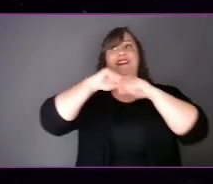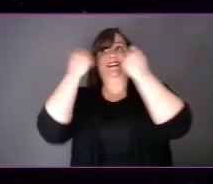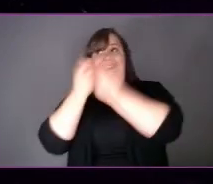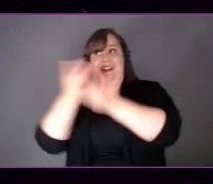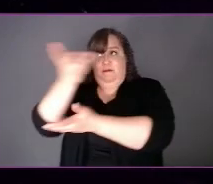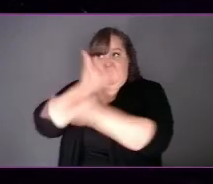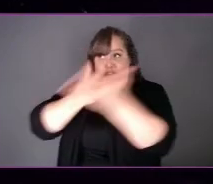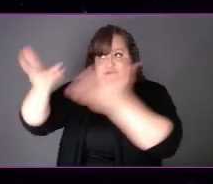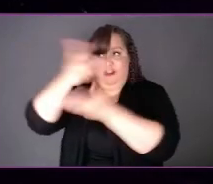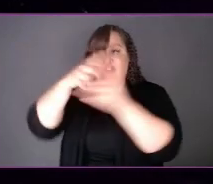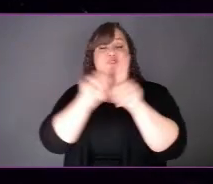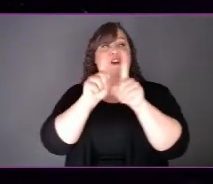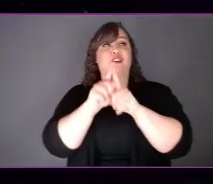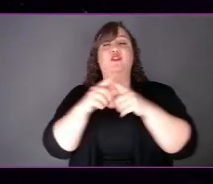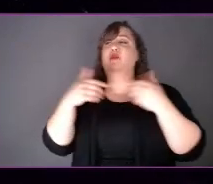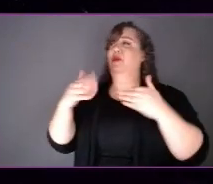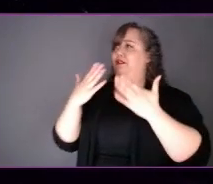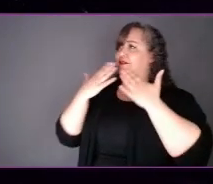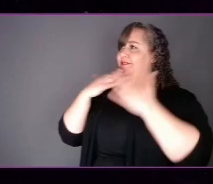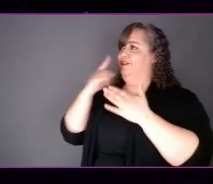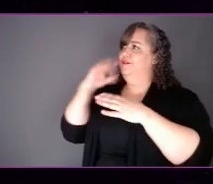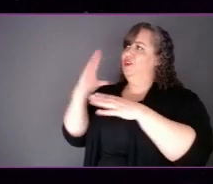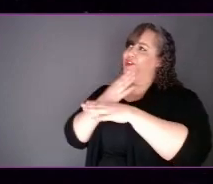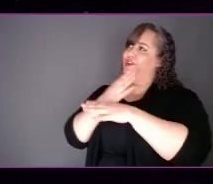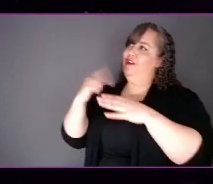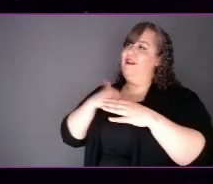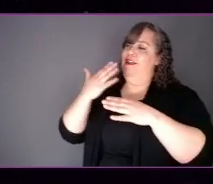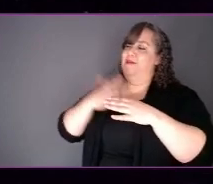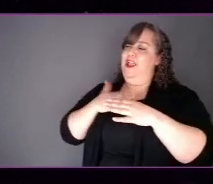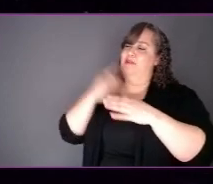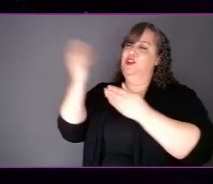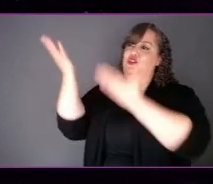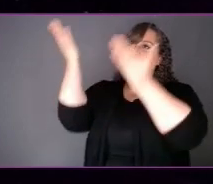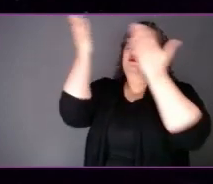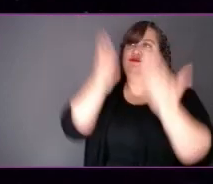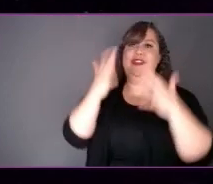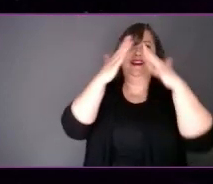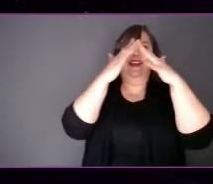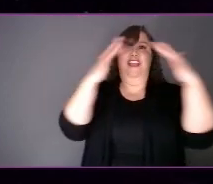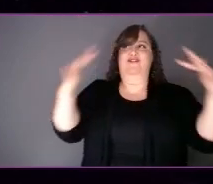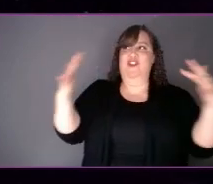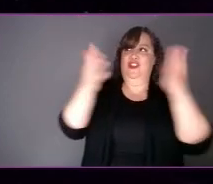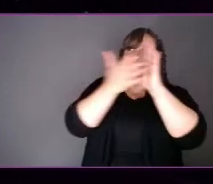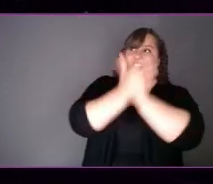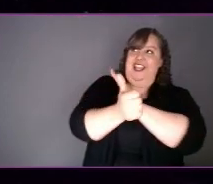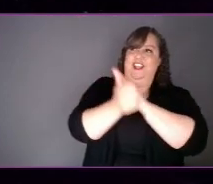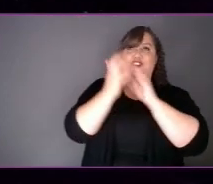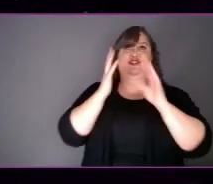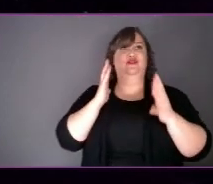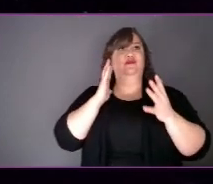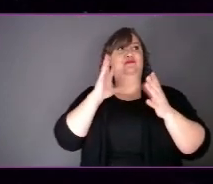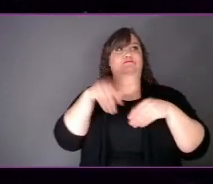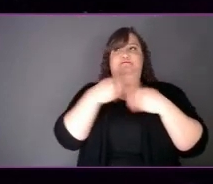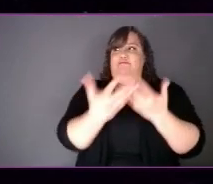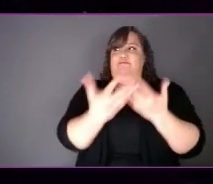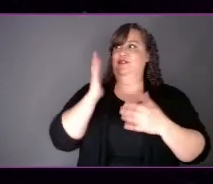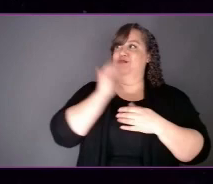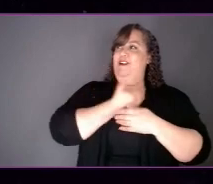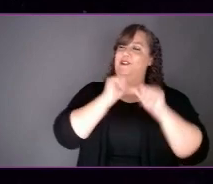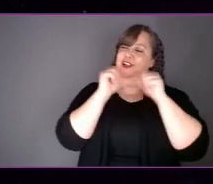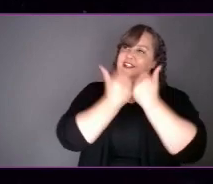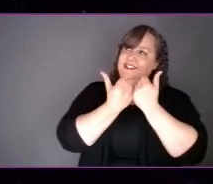Hey, thanks for sharing. And I'm glad you bring that, you know, diversity of skills to the agency. So how many times did you